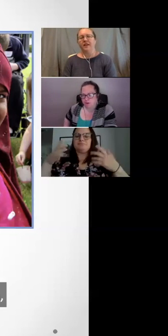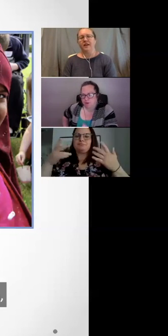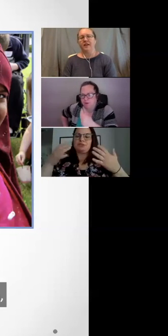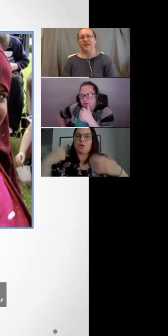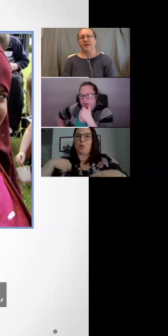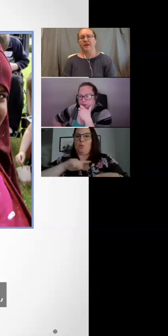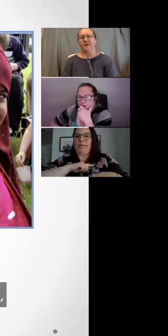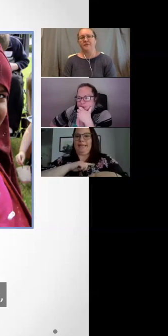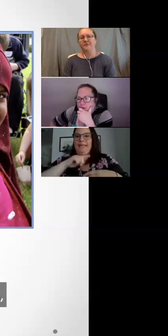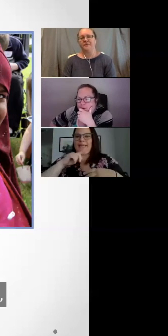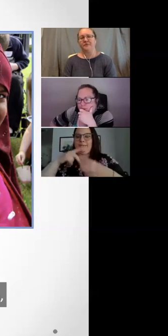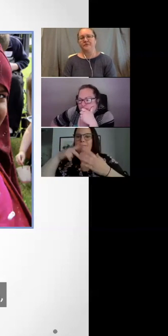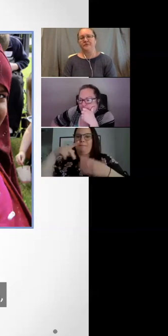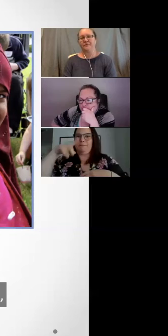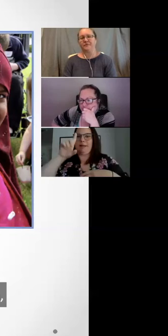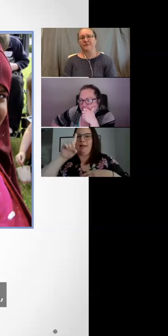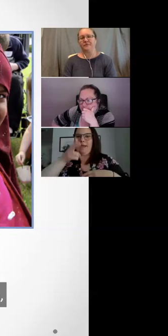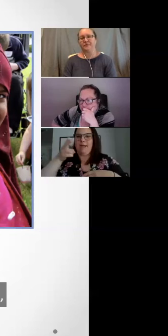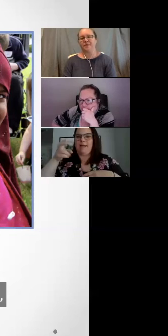Yeah.